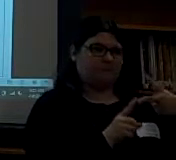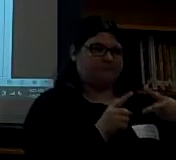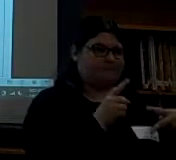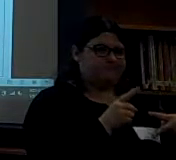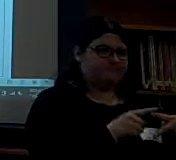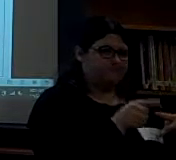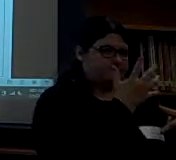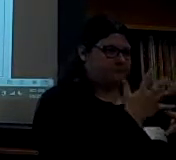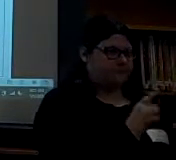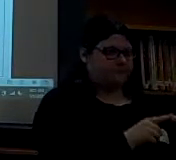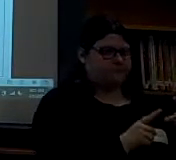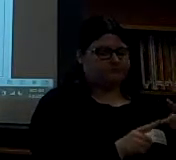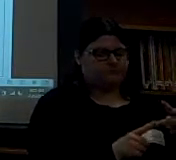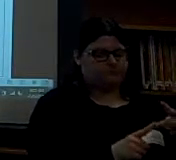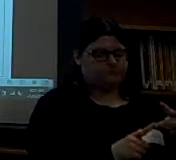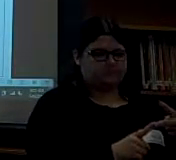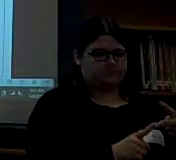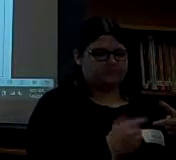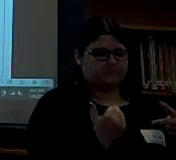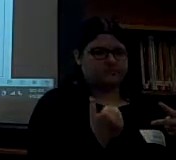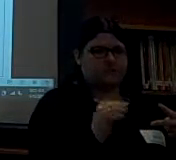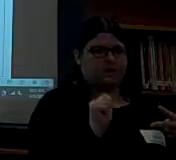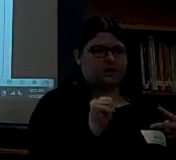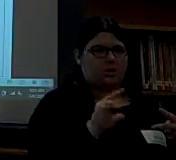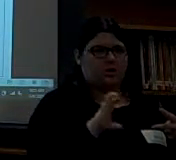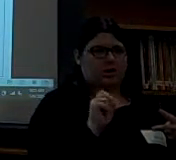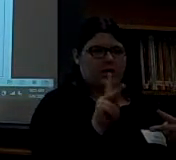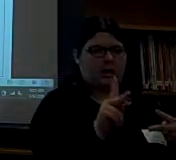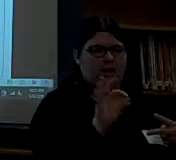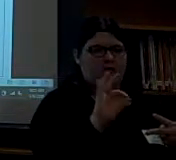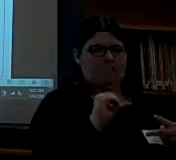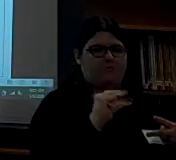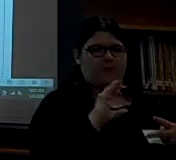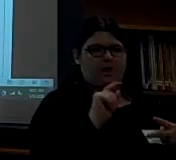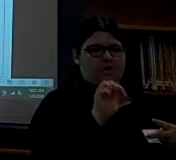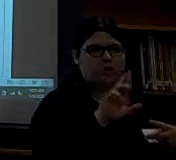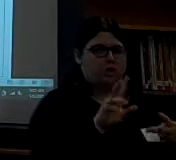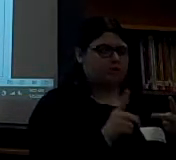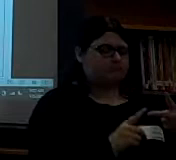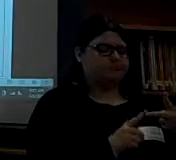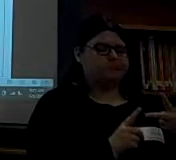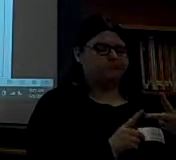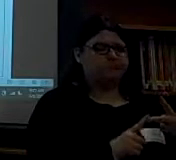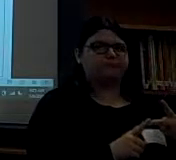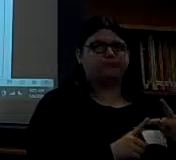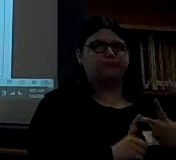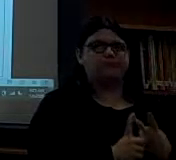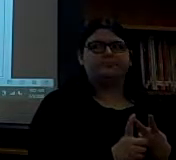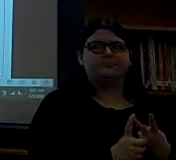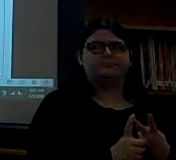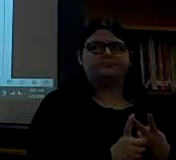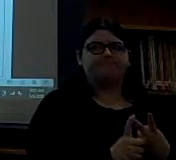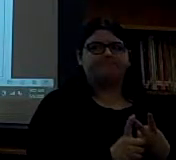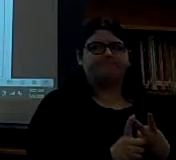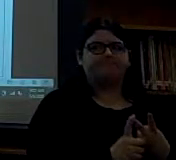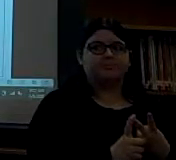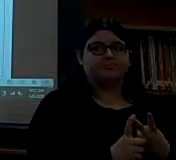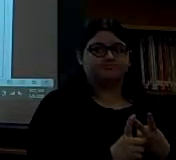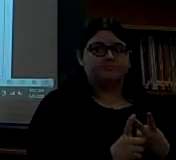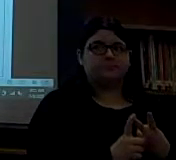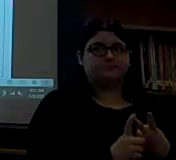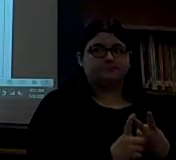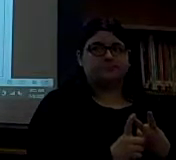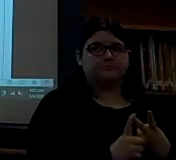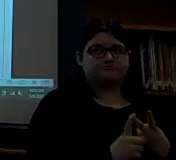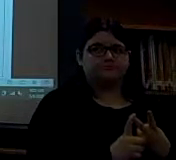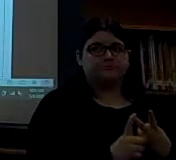first piece, lack of tools. I'm going to teach you how to teach them some of these tools. But the second reason that kids are irresponsible and disrespectful is